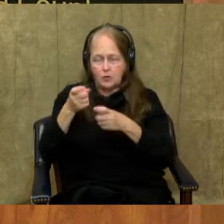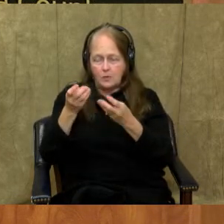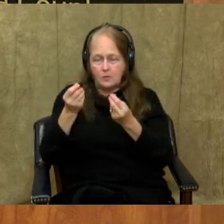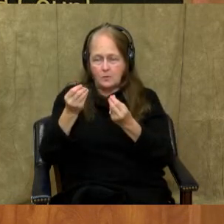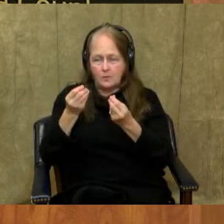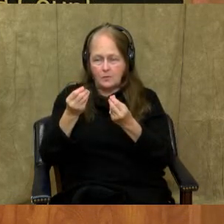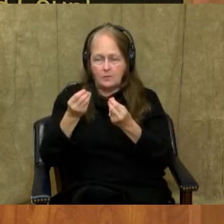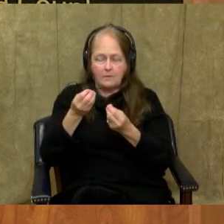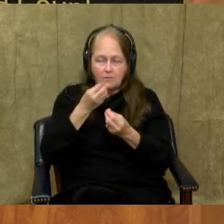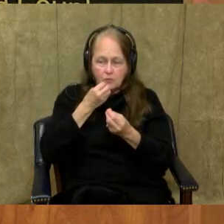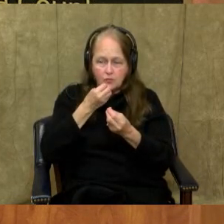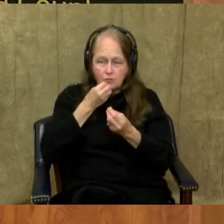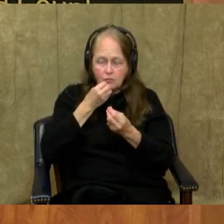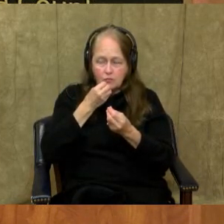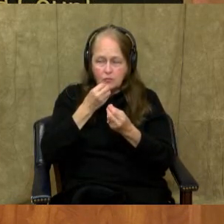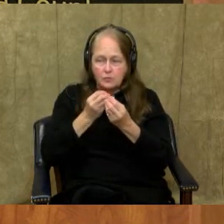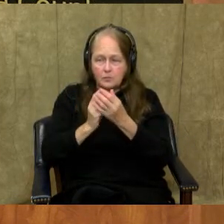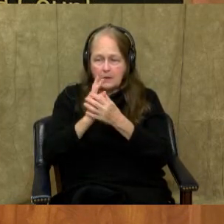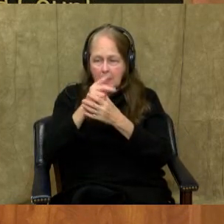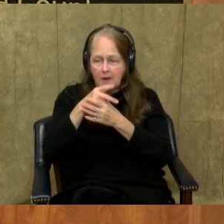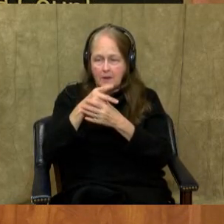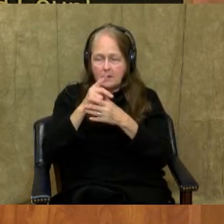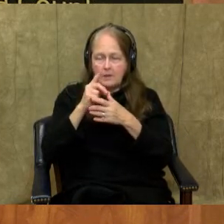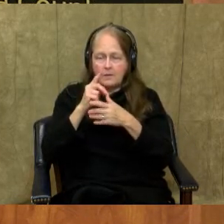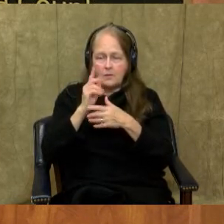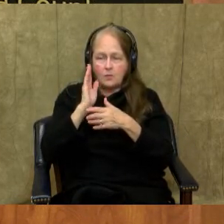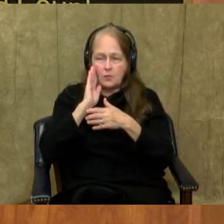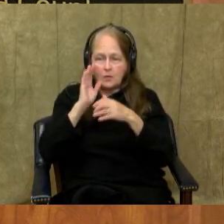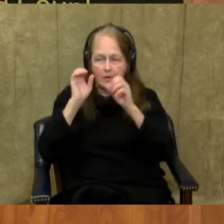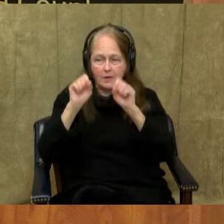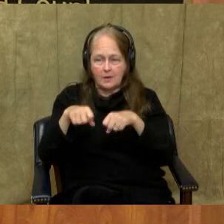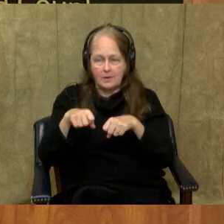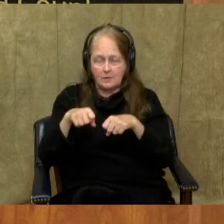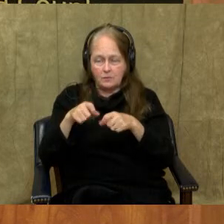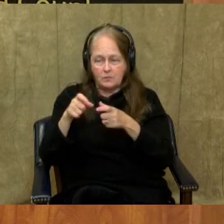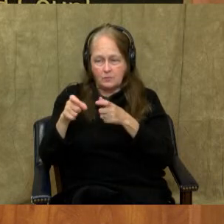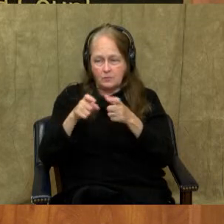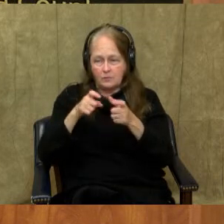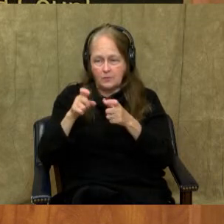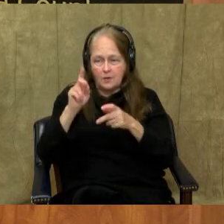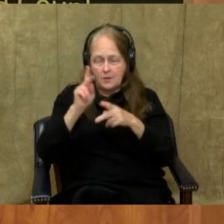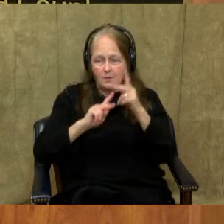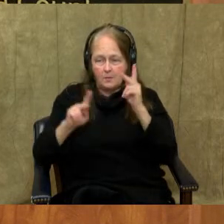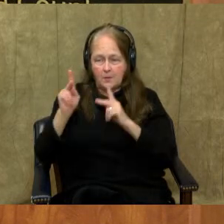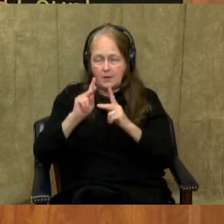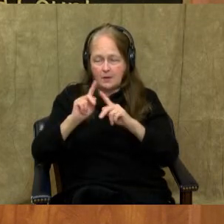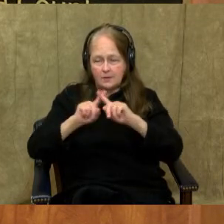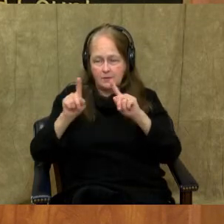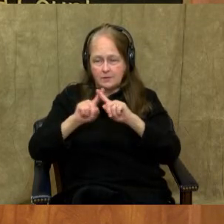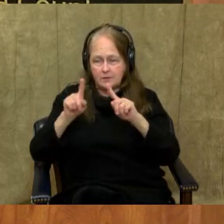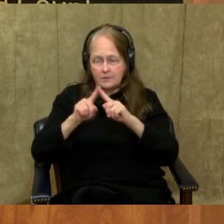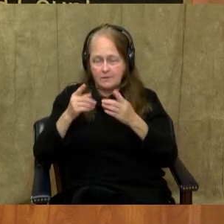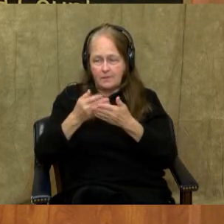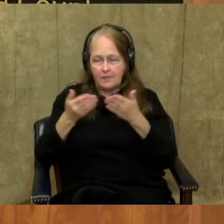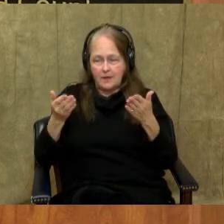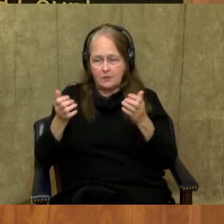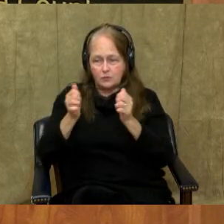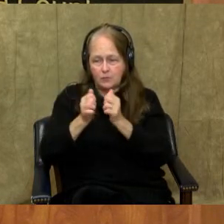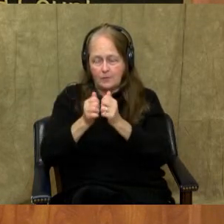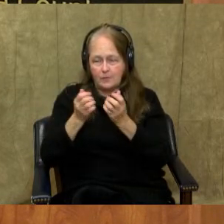destroy crops, bring loss of life that could be somewhat mitigated if people did different things with the land.